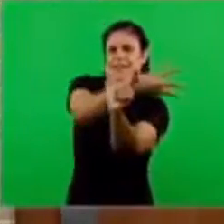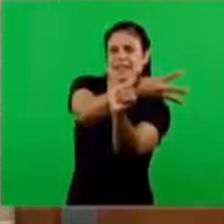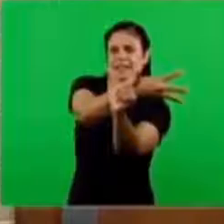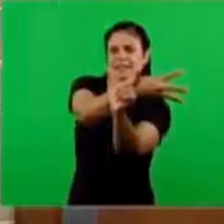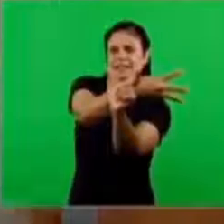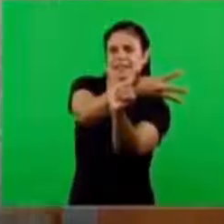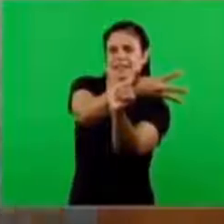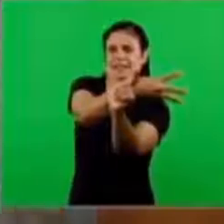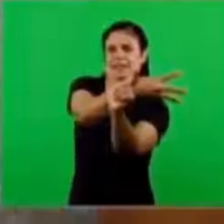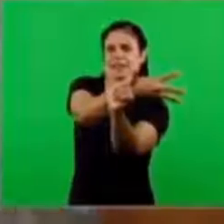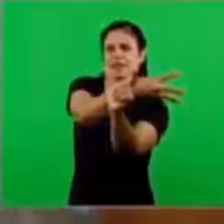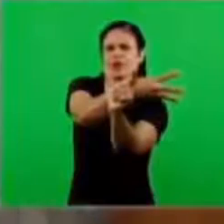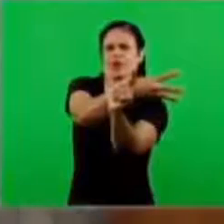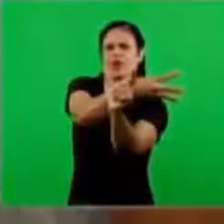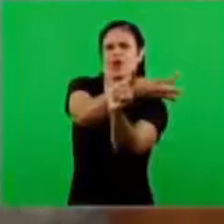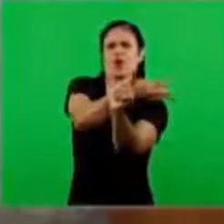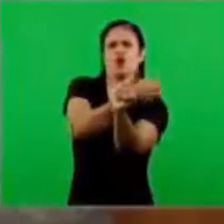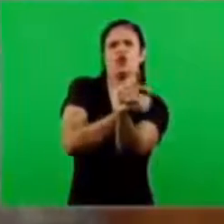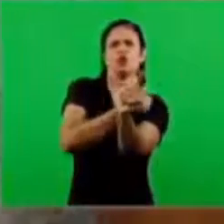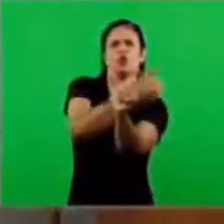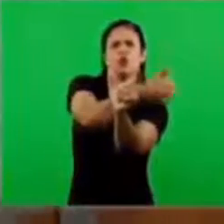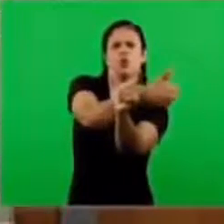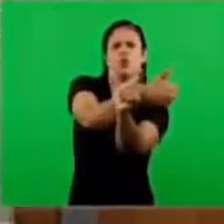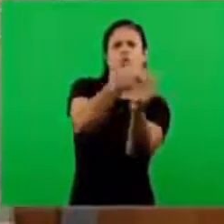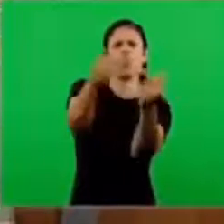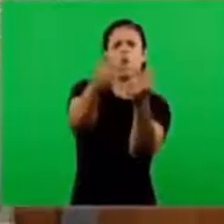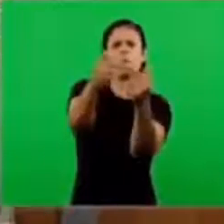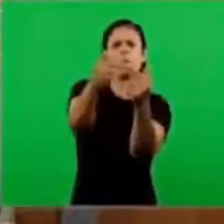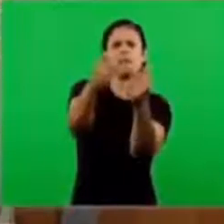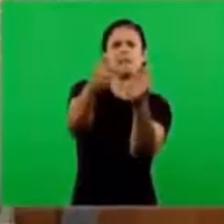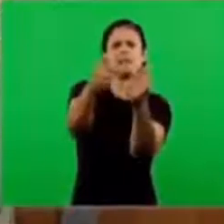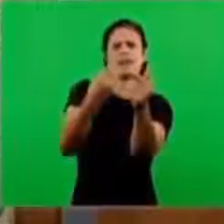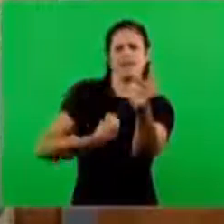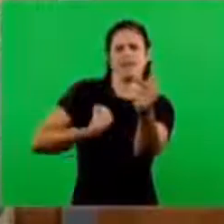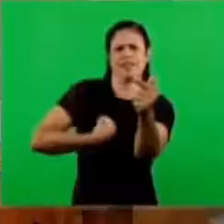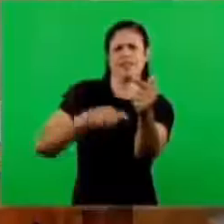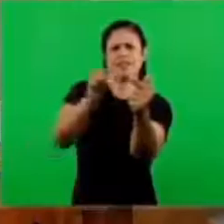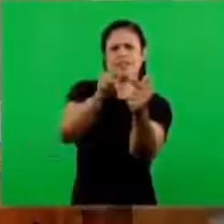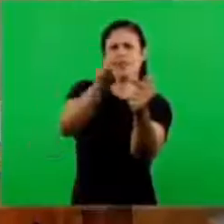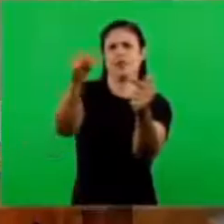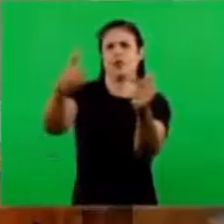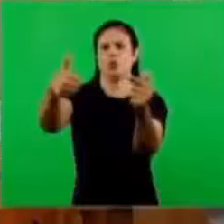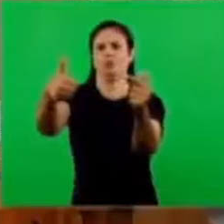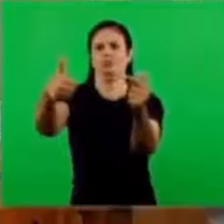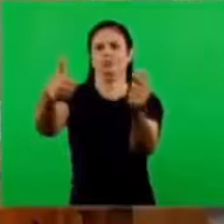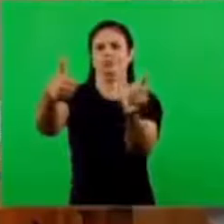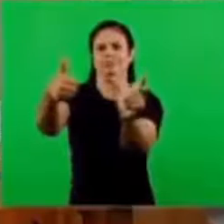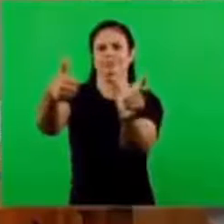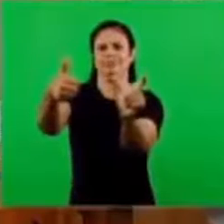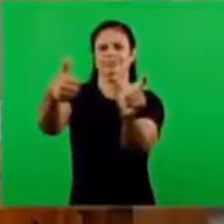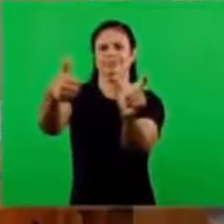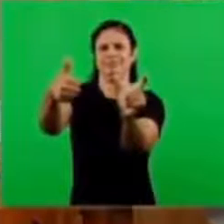one, and I put one there. Glorification one. So now I ask, is life?